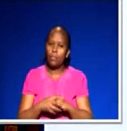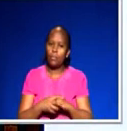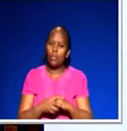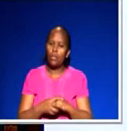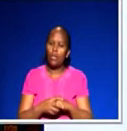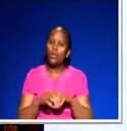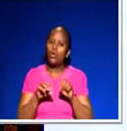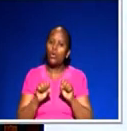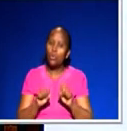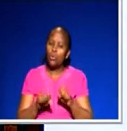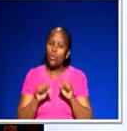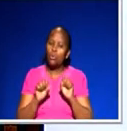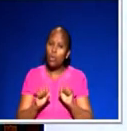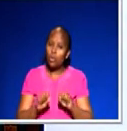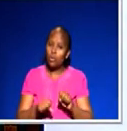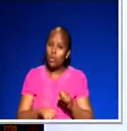you are going to